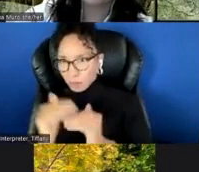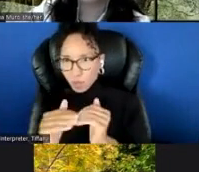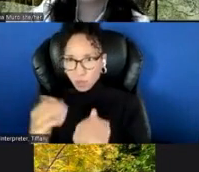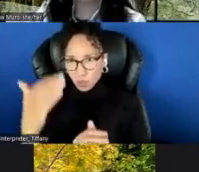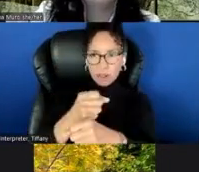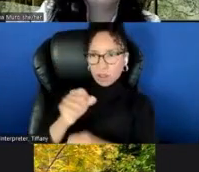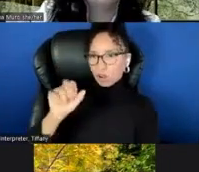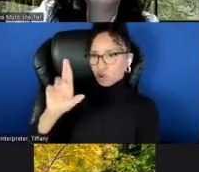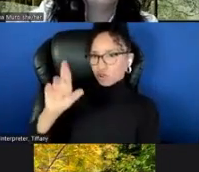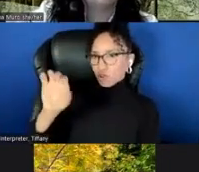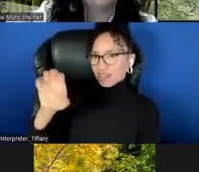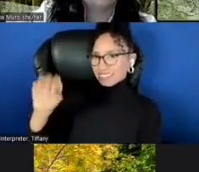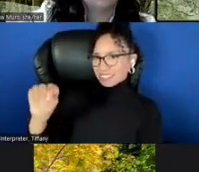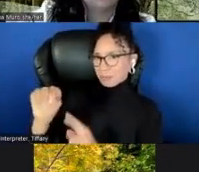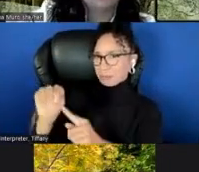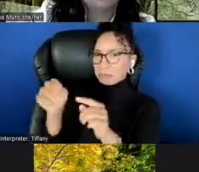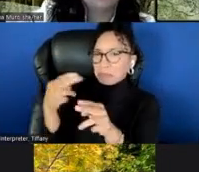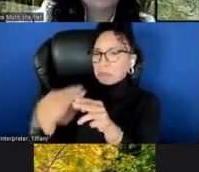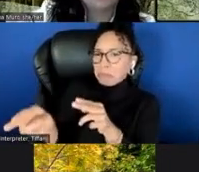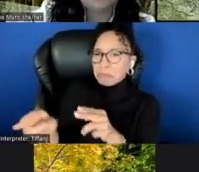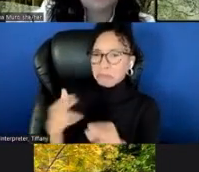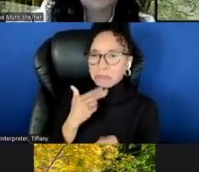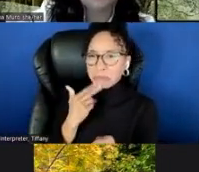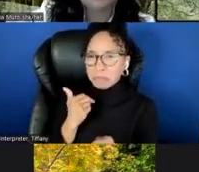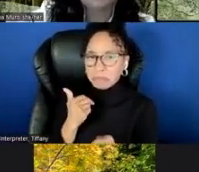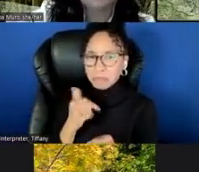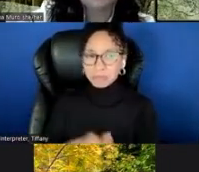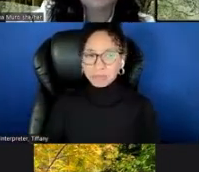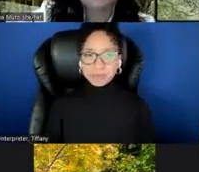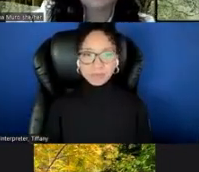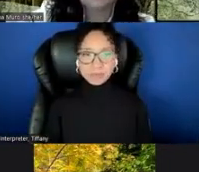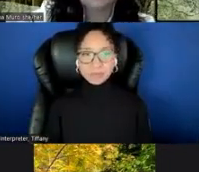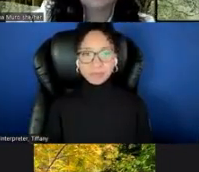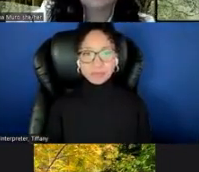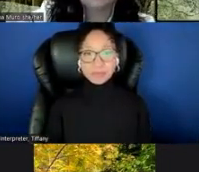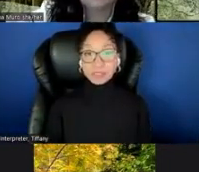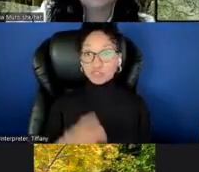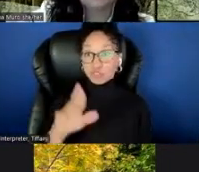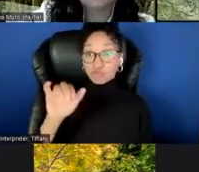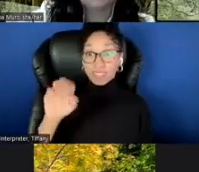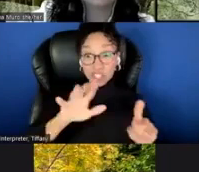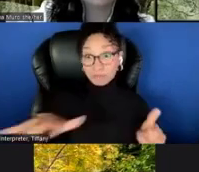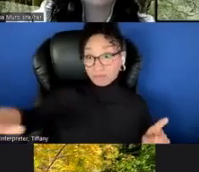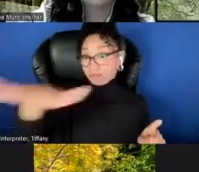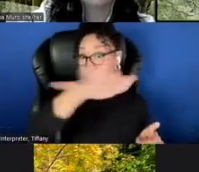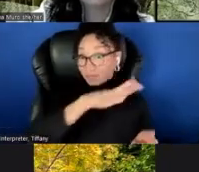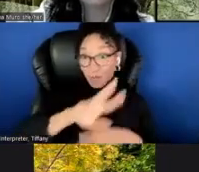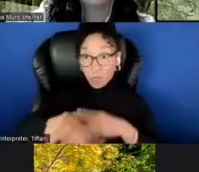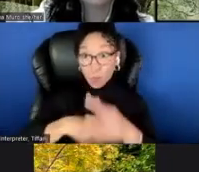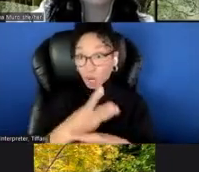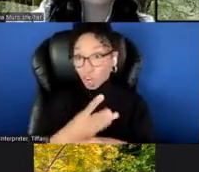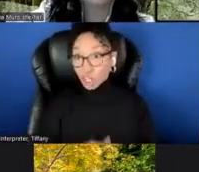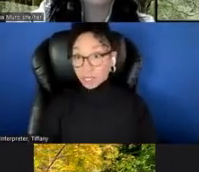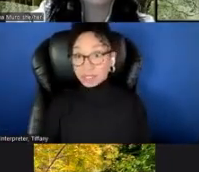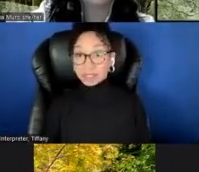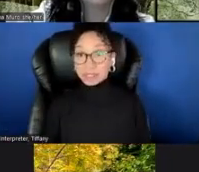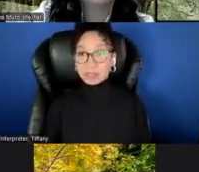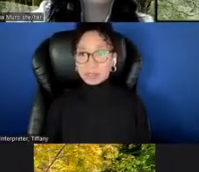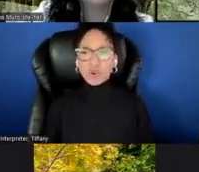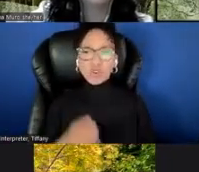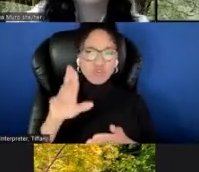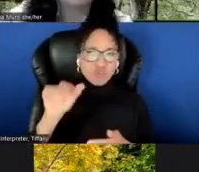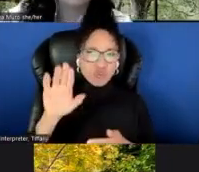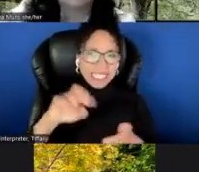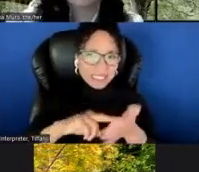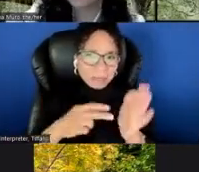do a brief little definition. Racism operates differently across the globe. Concepts of race differ across the globe and change over time.